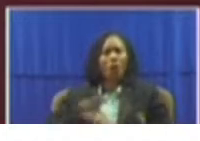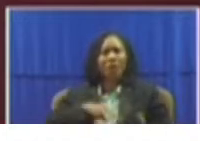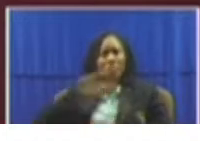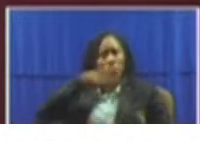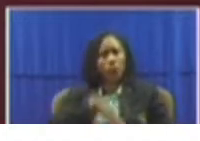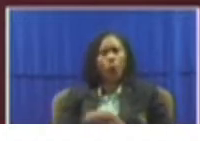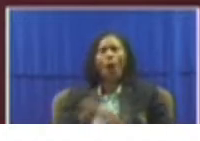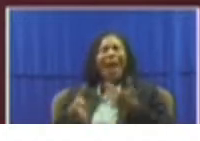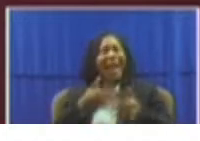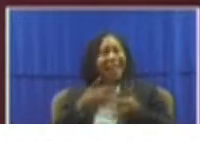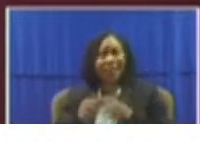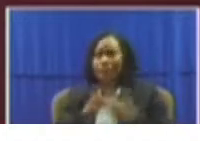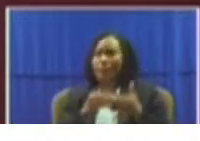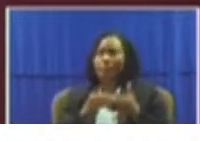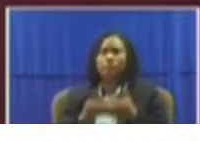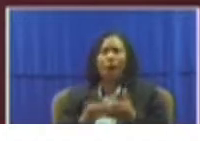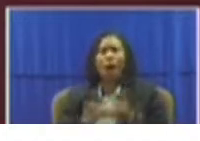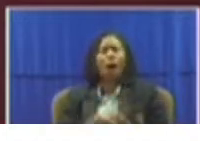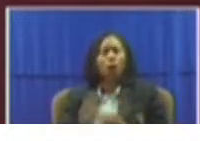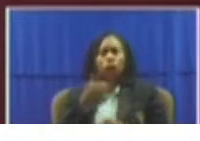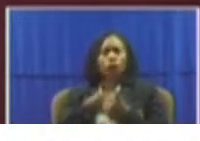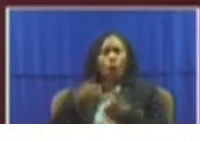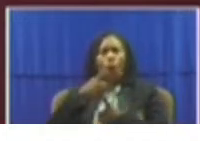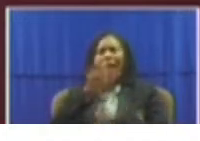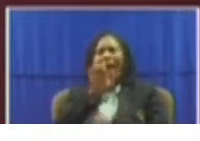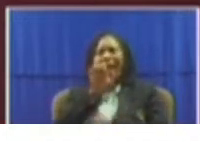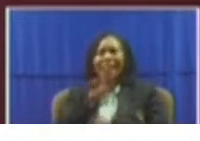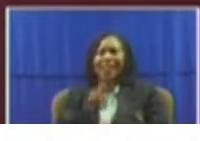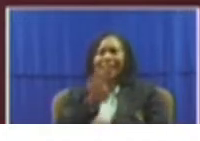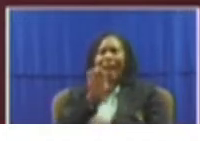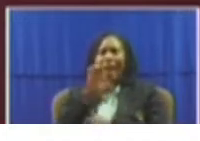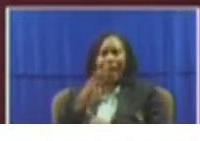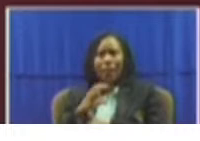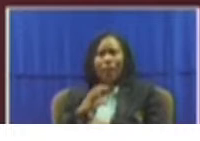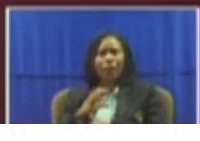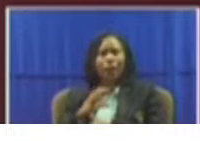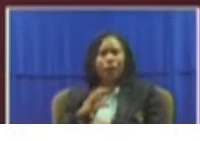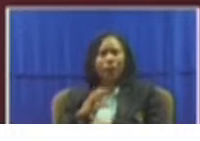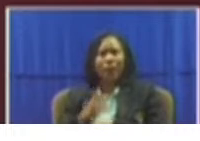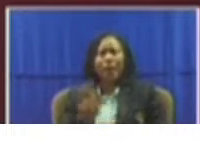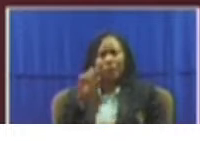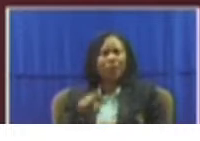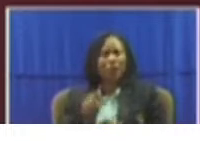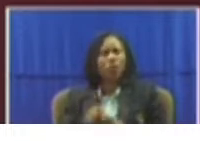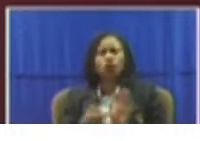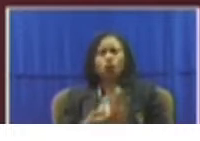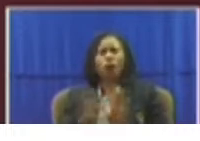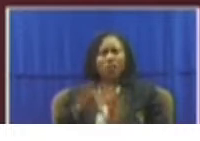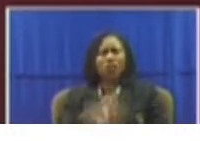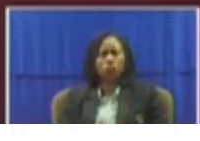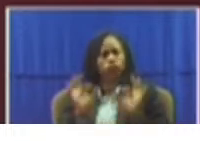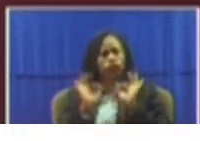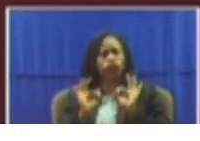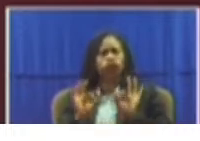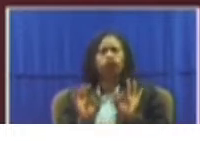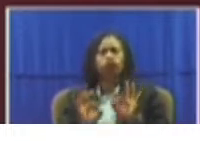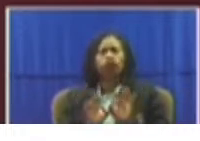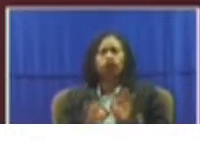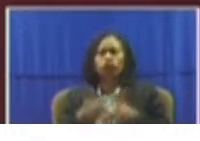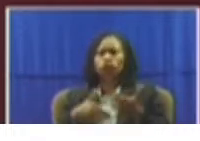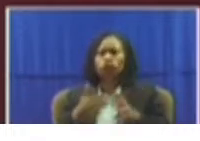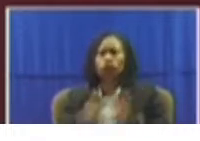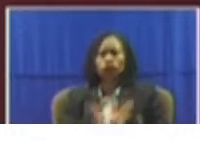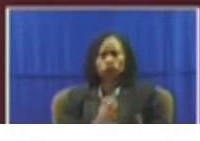executive. Indeed, the most decisive factor for development is good governance, and our